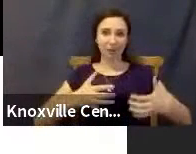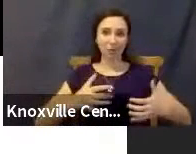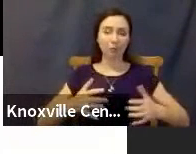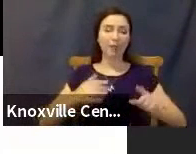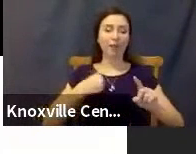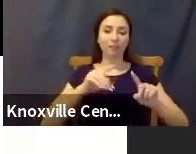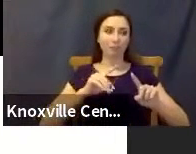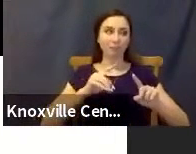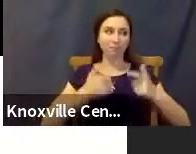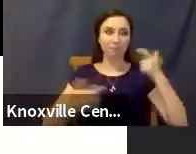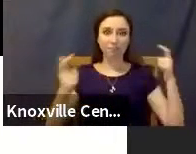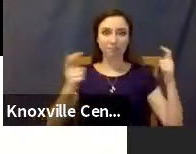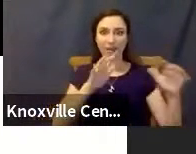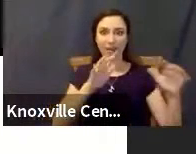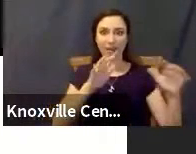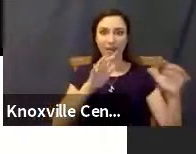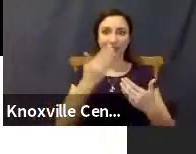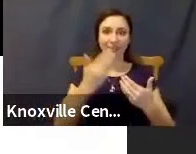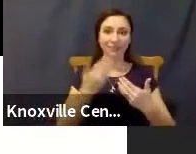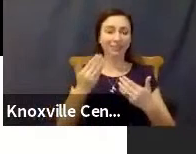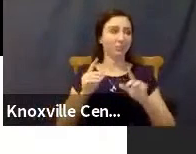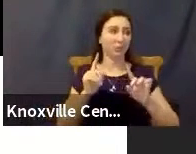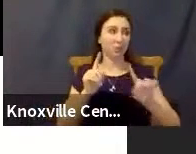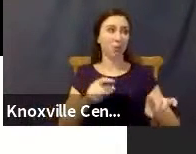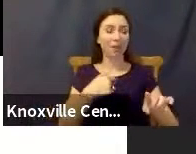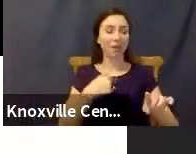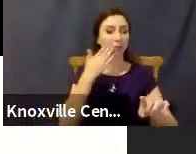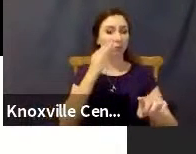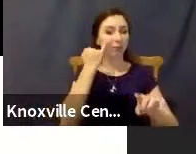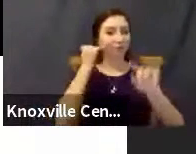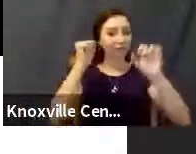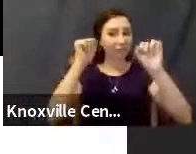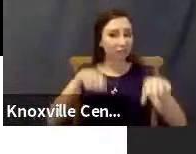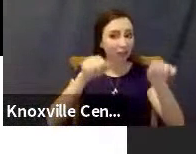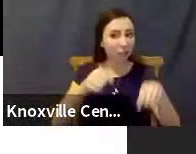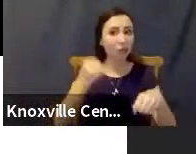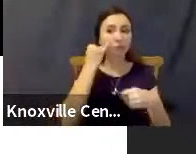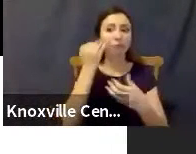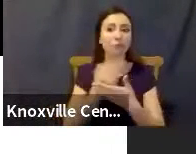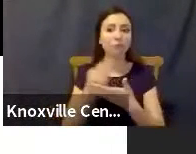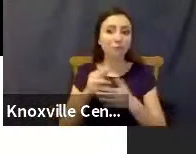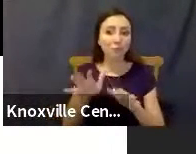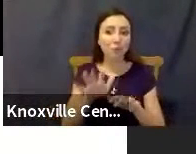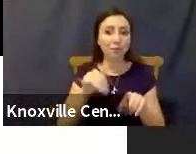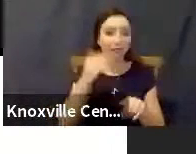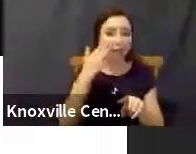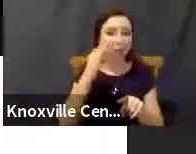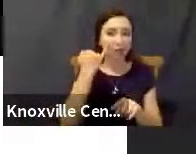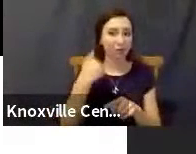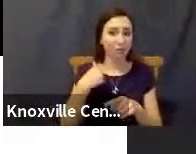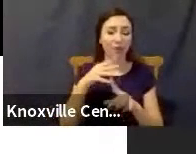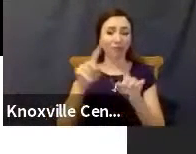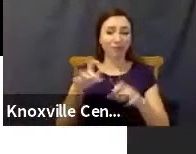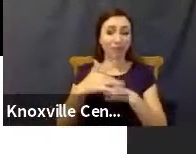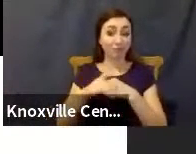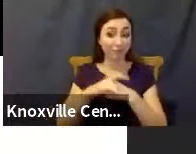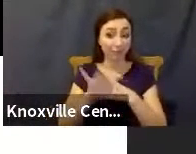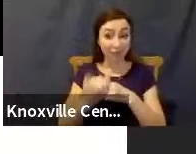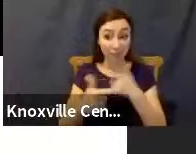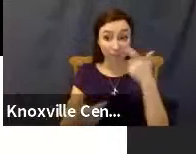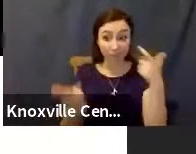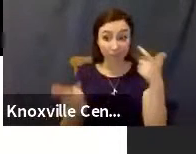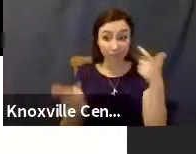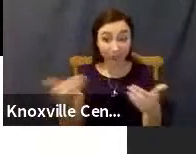areas where it's easy to access. I don't know if that's possible. I don't know if we have the resources to do it. I don't know if we have the test available. That's the big thing, just